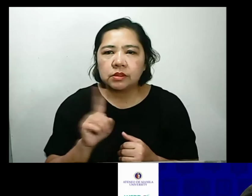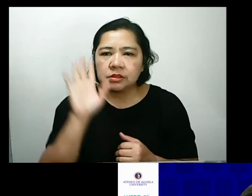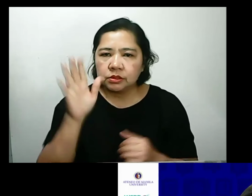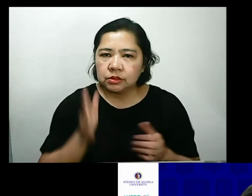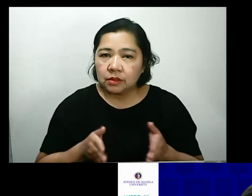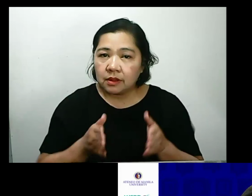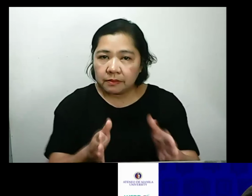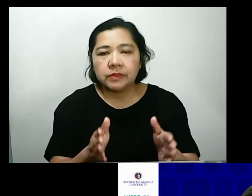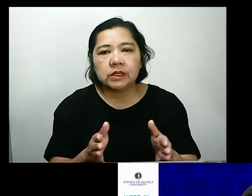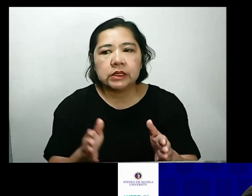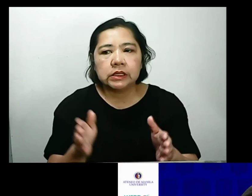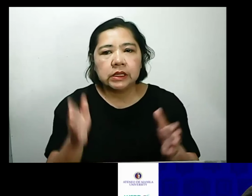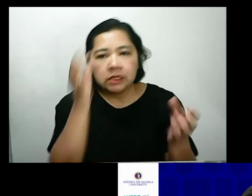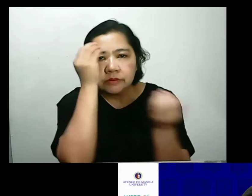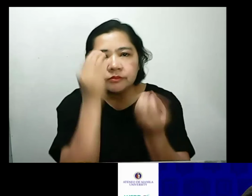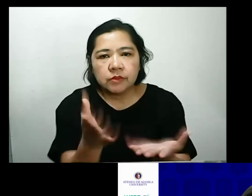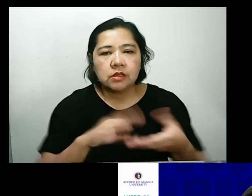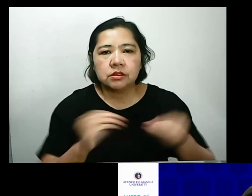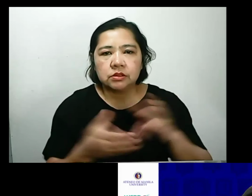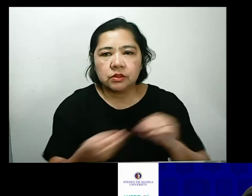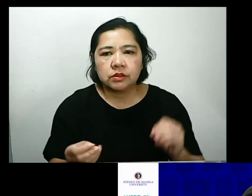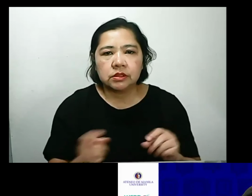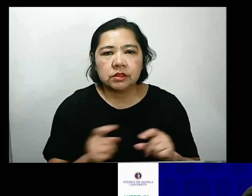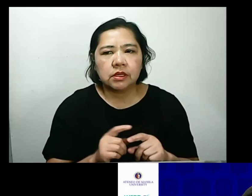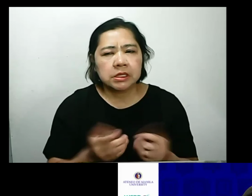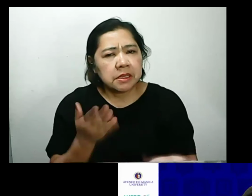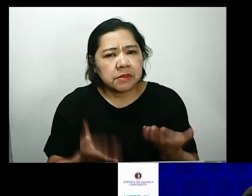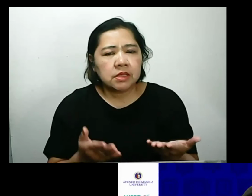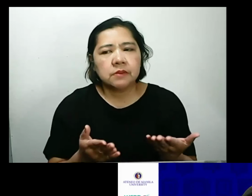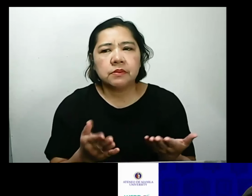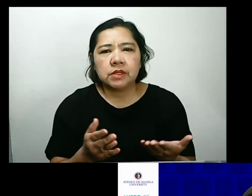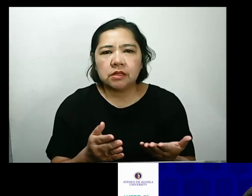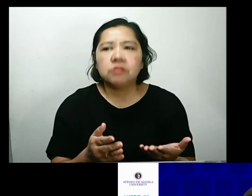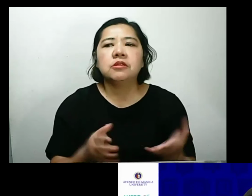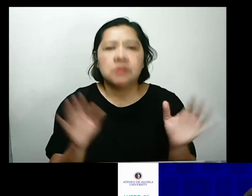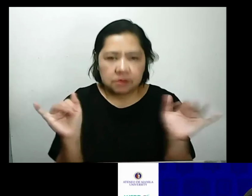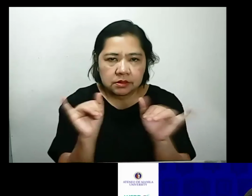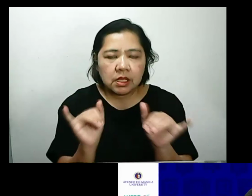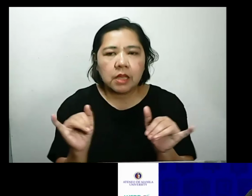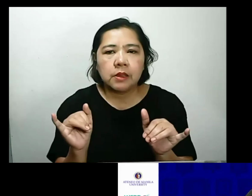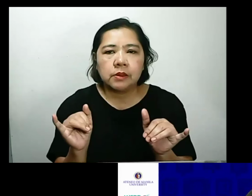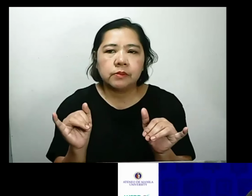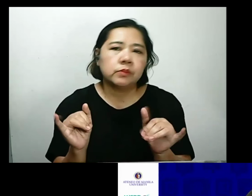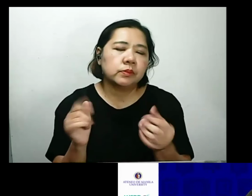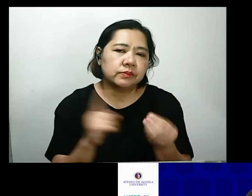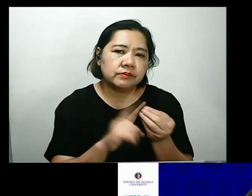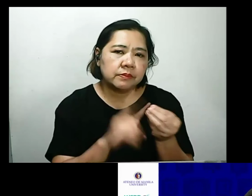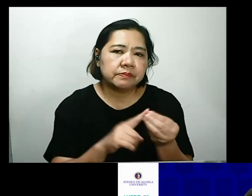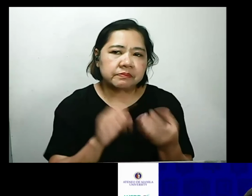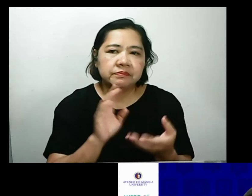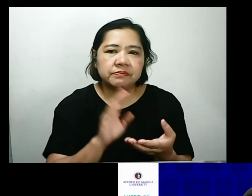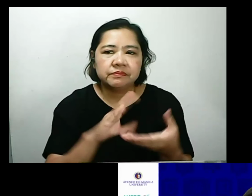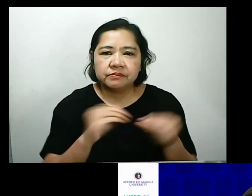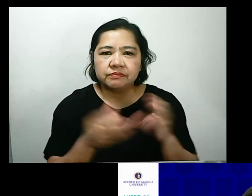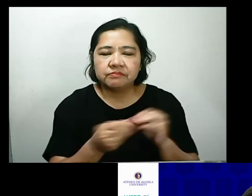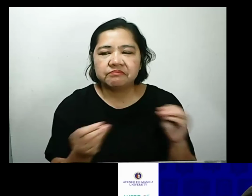in delivering your stories, but I think it's also not very different when it comes to storytelling. And basically, storytelling is